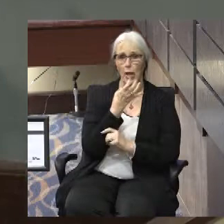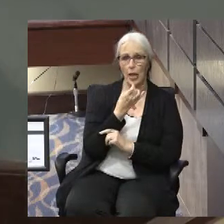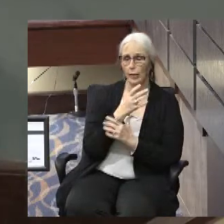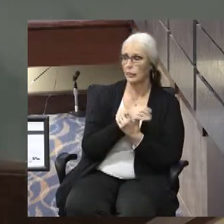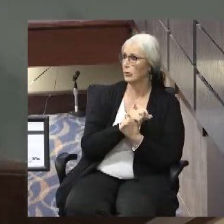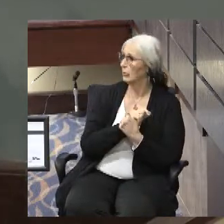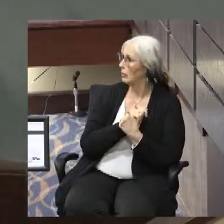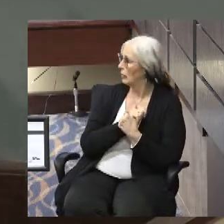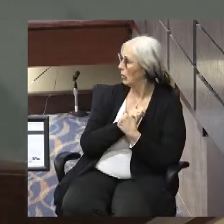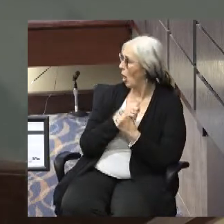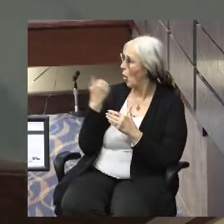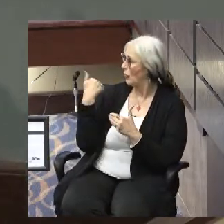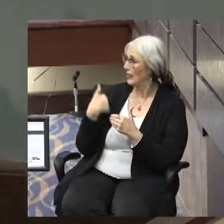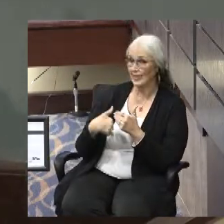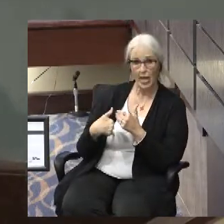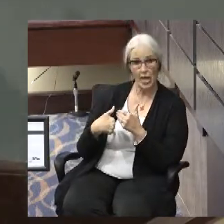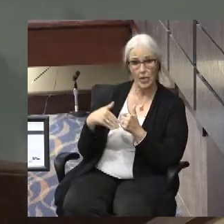well?